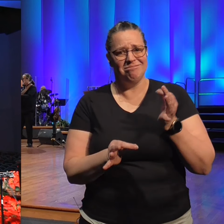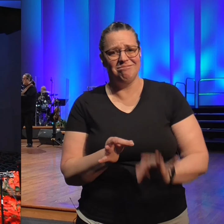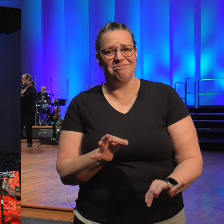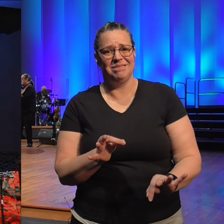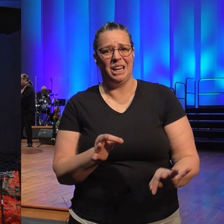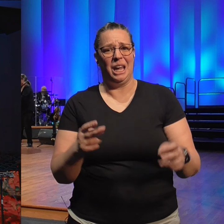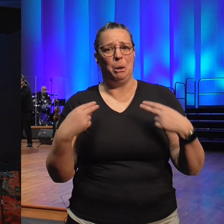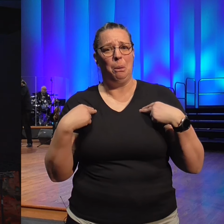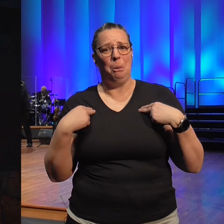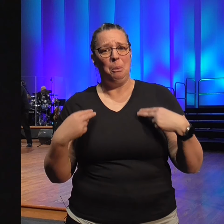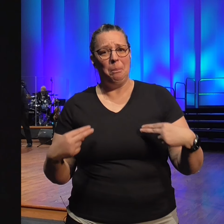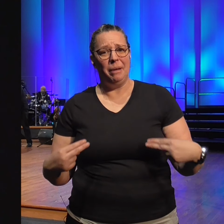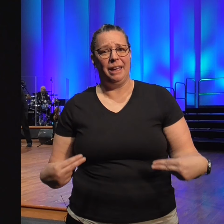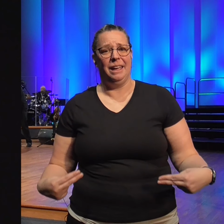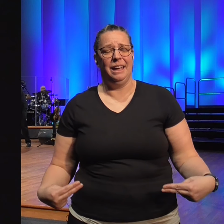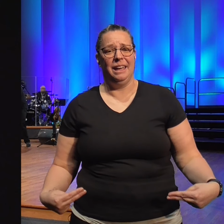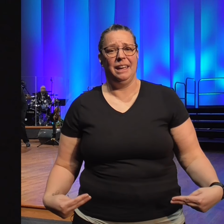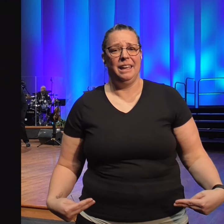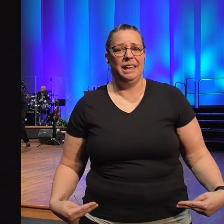little